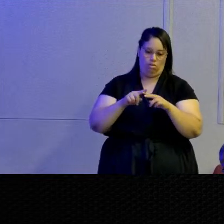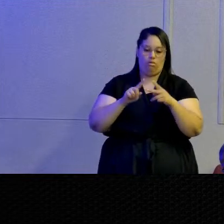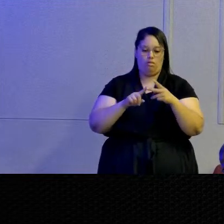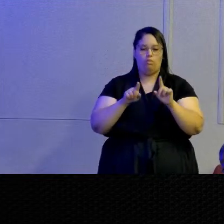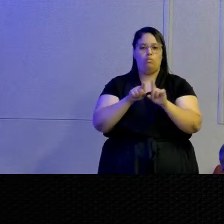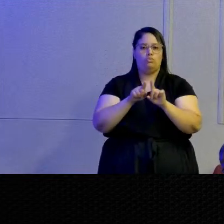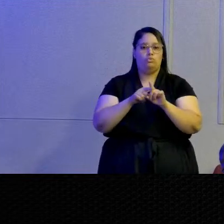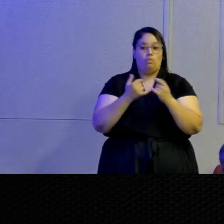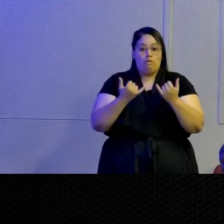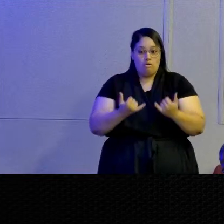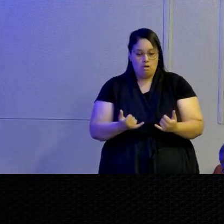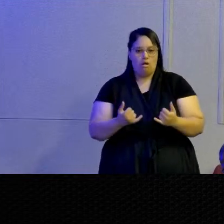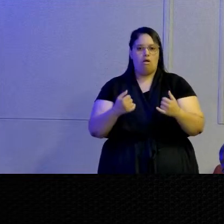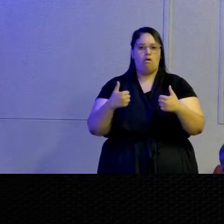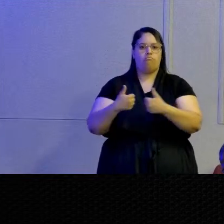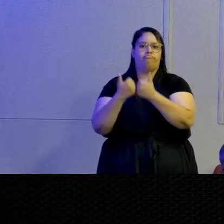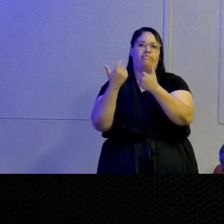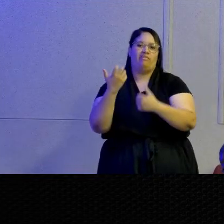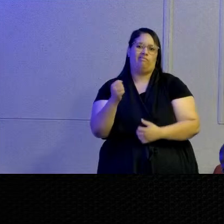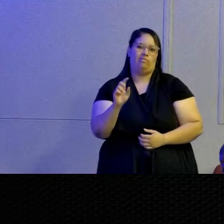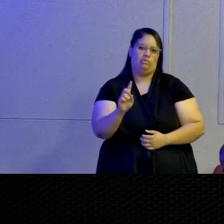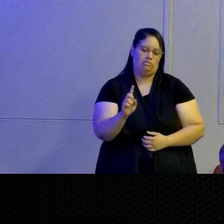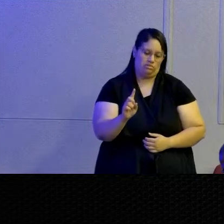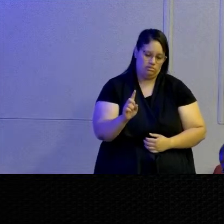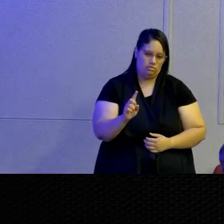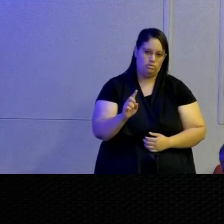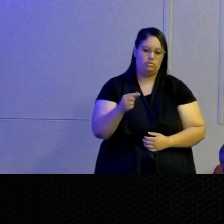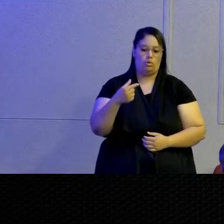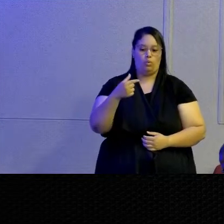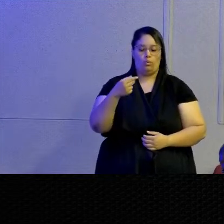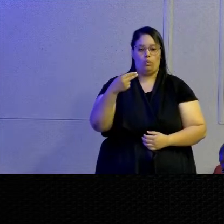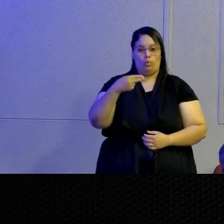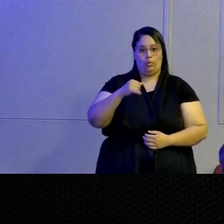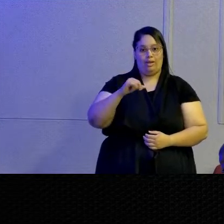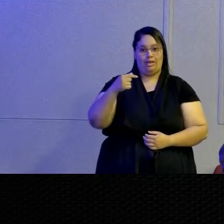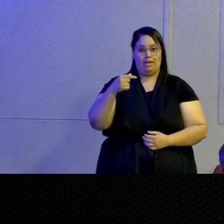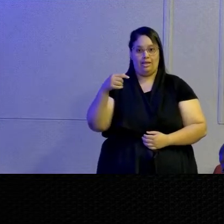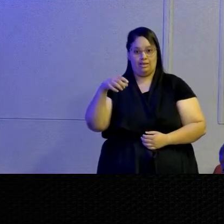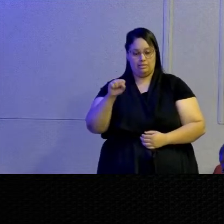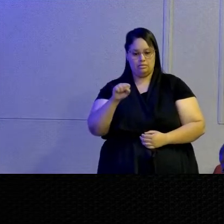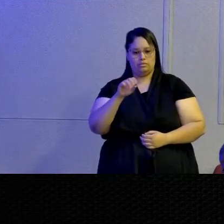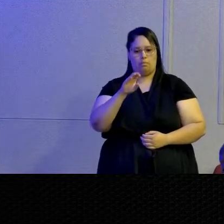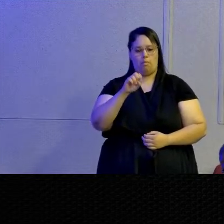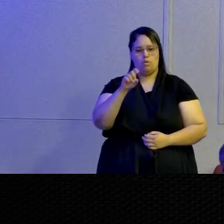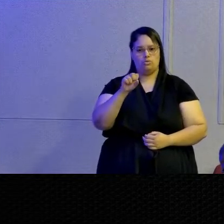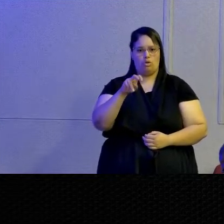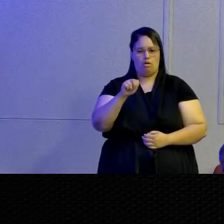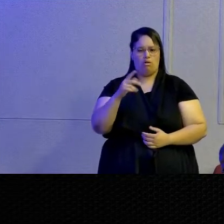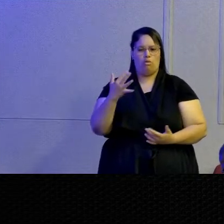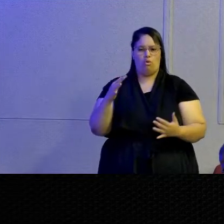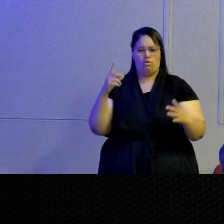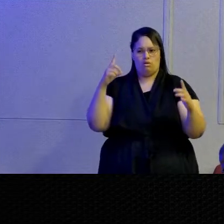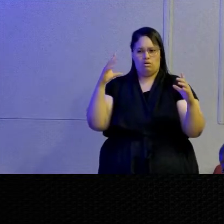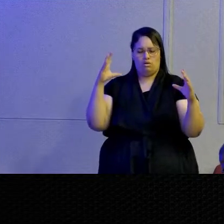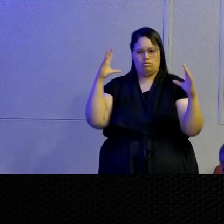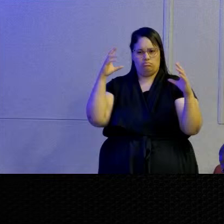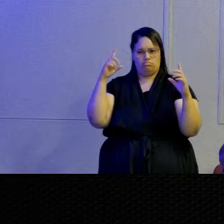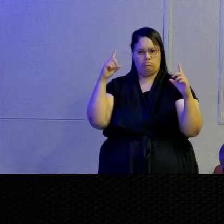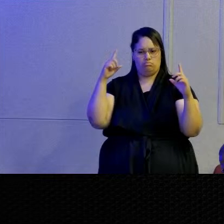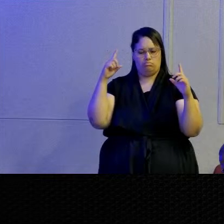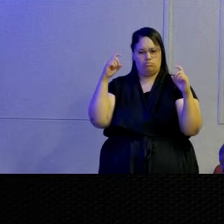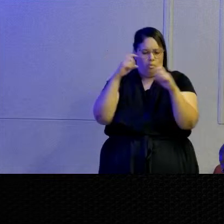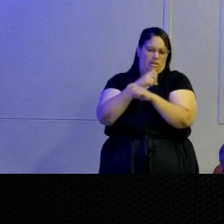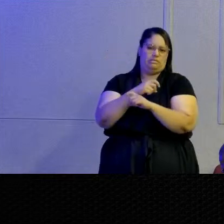we're now faced with. The Higgs boson is an extremely mysterious particle, different from any other